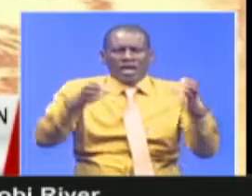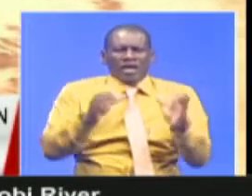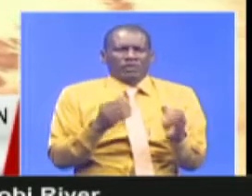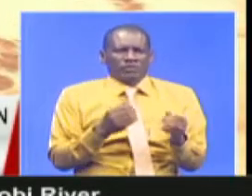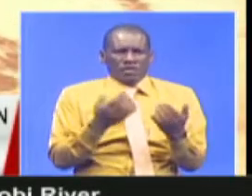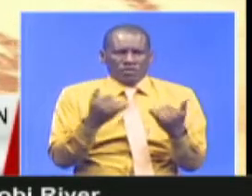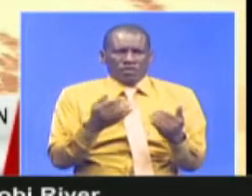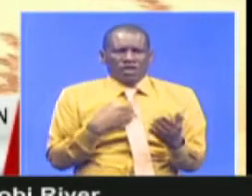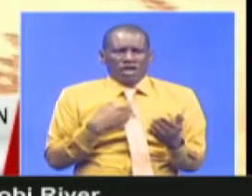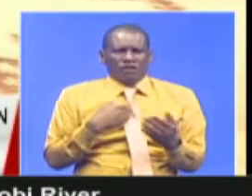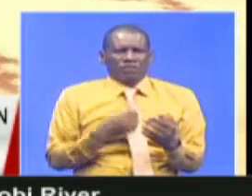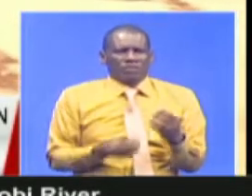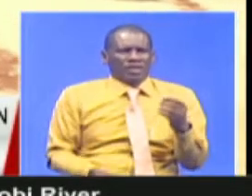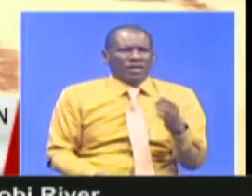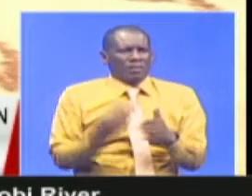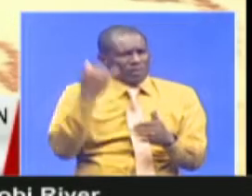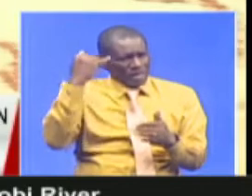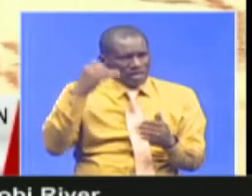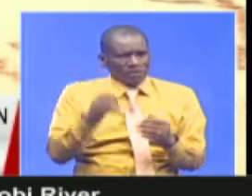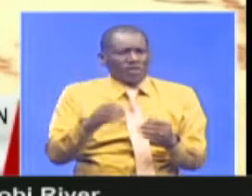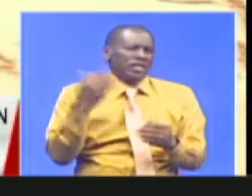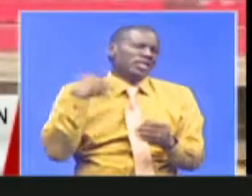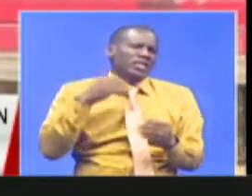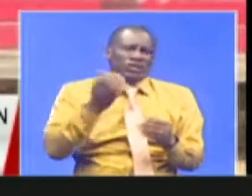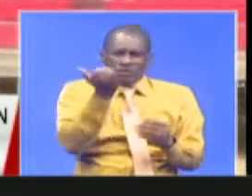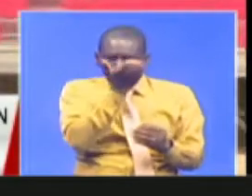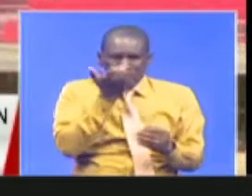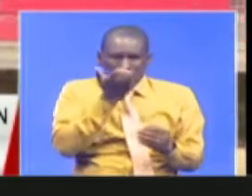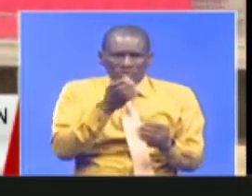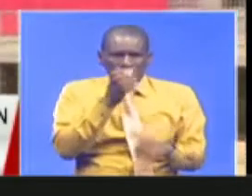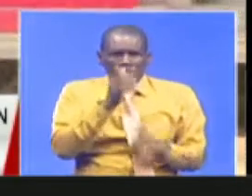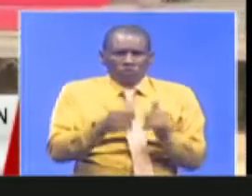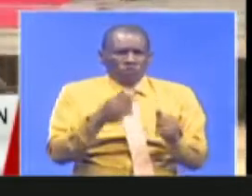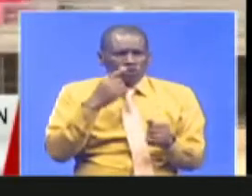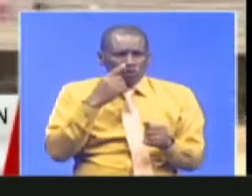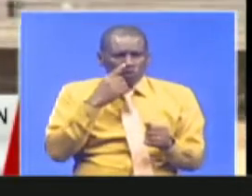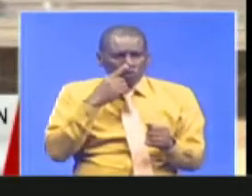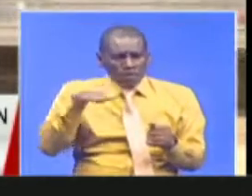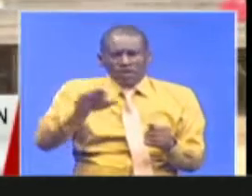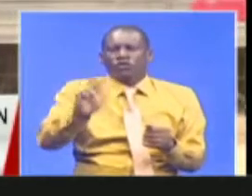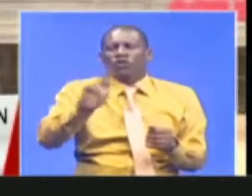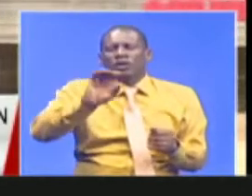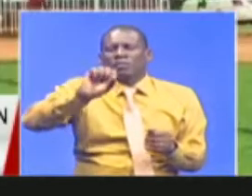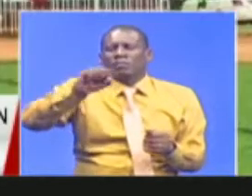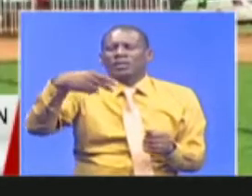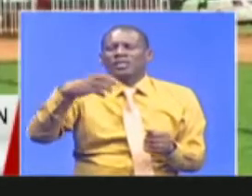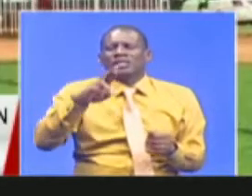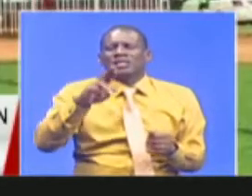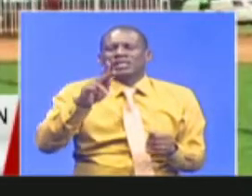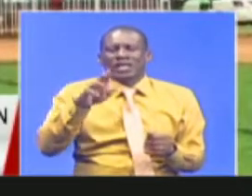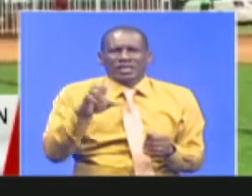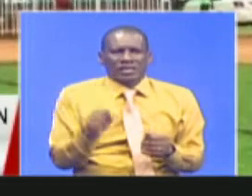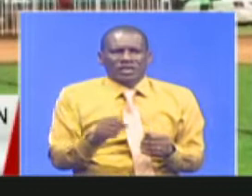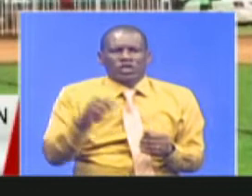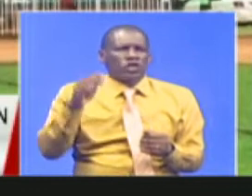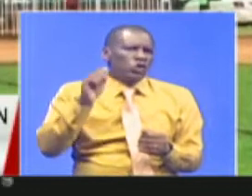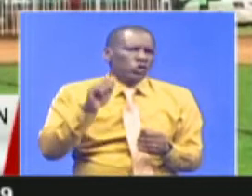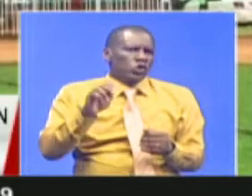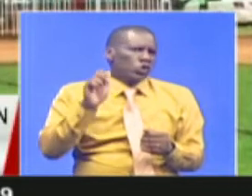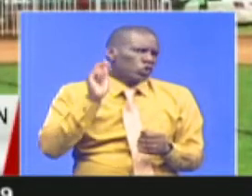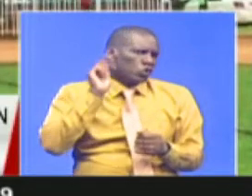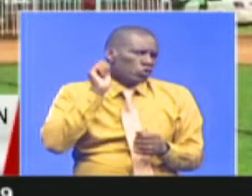to be creative with the soon-to-be-opened Dandora Stadium, said to be the home venue for Kariobangi Sharks. Kusii Stadium, as well as the